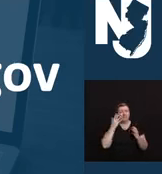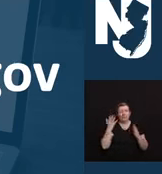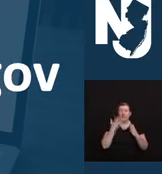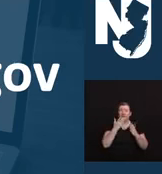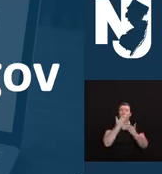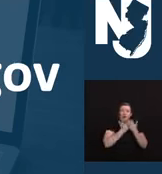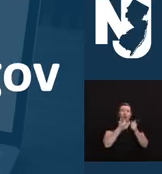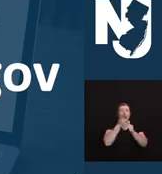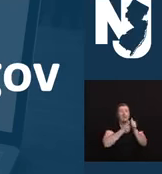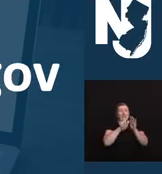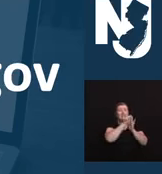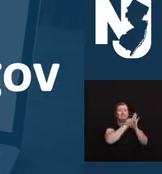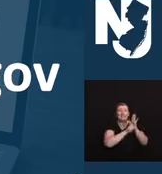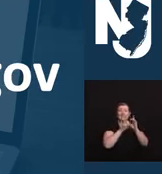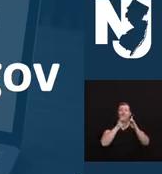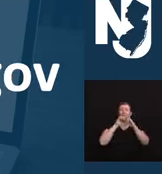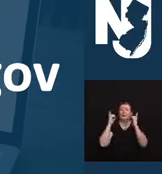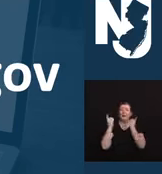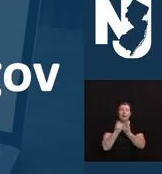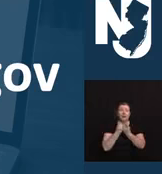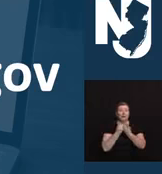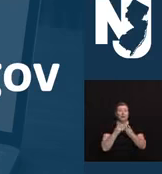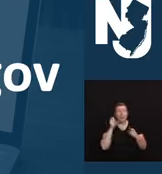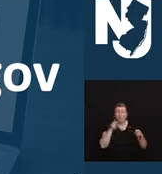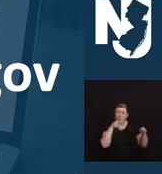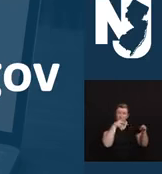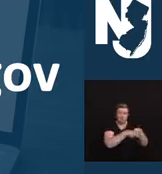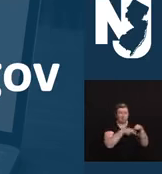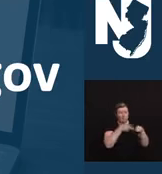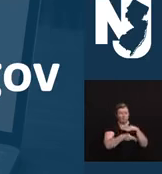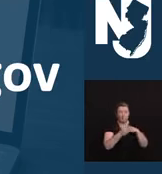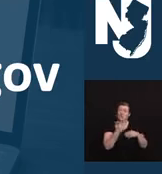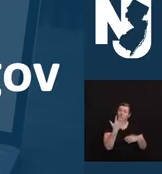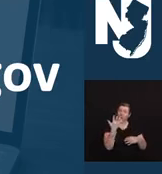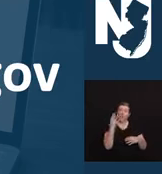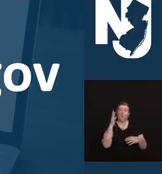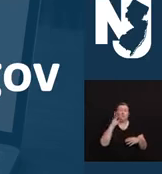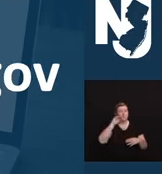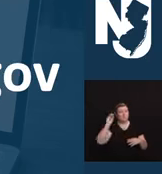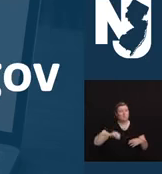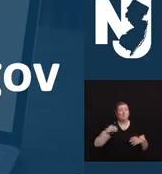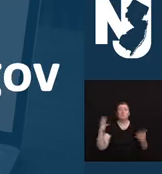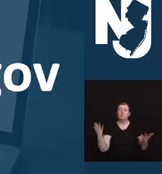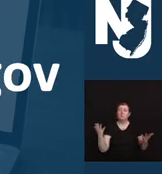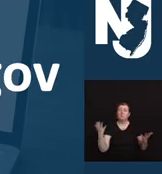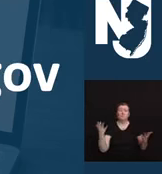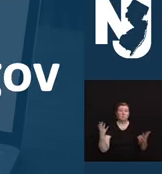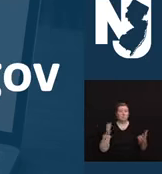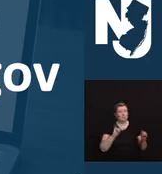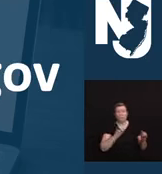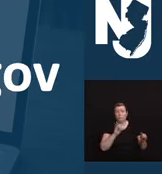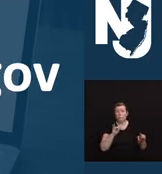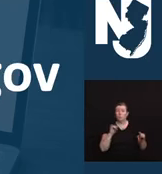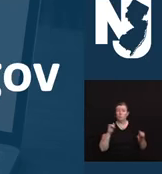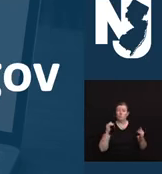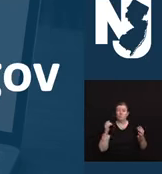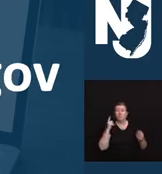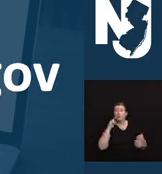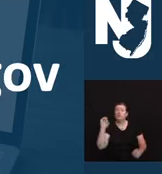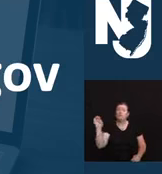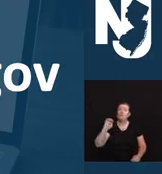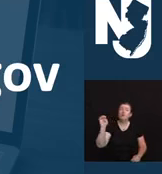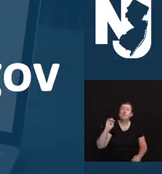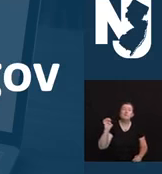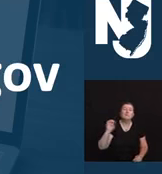fall. In the meantime, we cannot ignore our current needs, meeting sharply increased costs for emergency response,